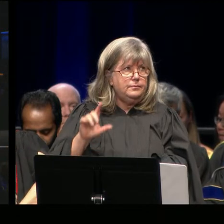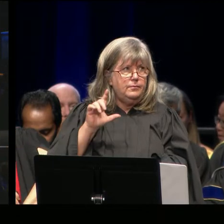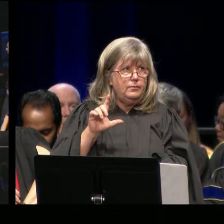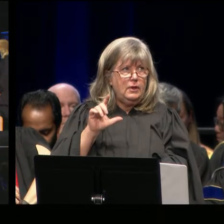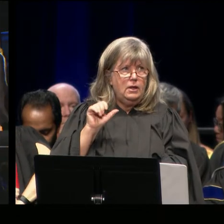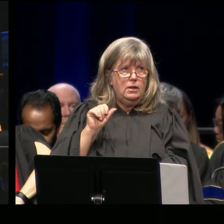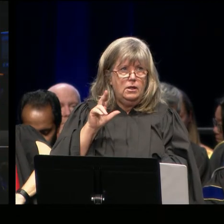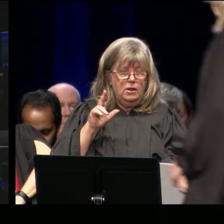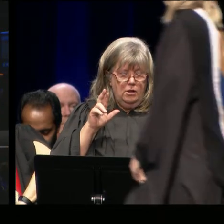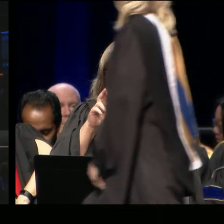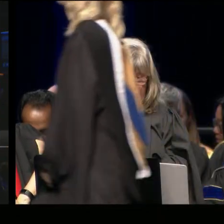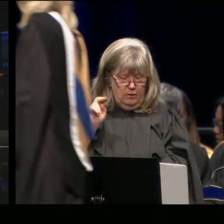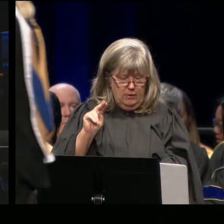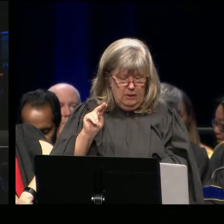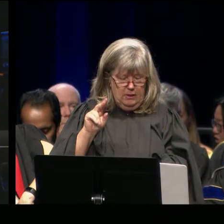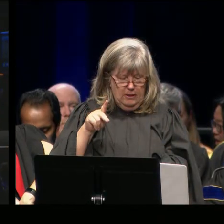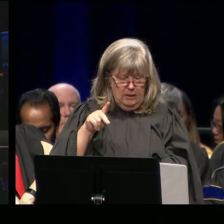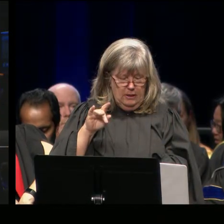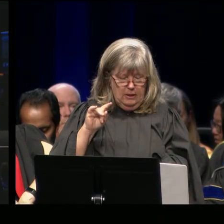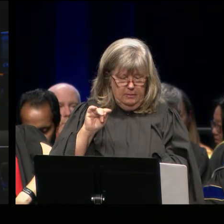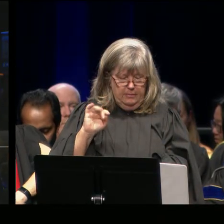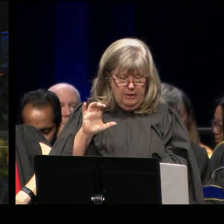Lauren Pitchforth.